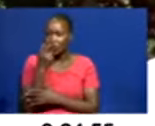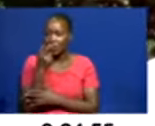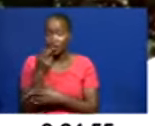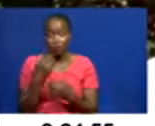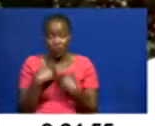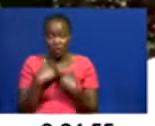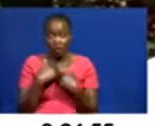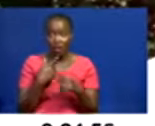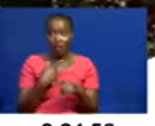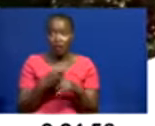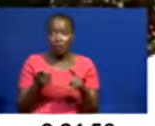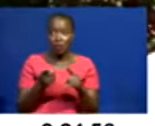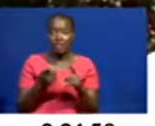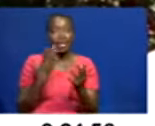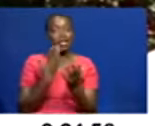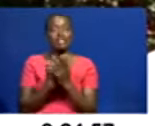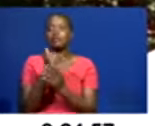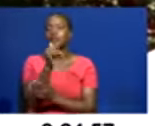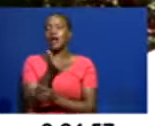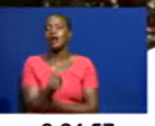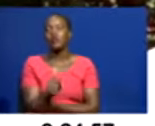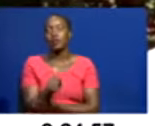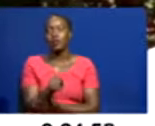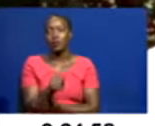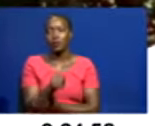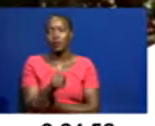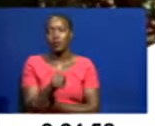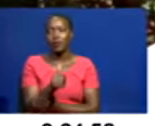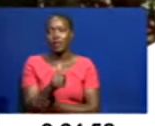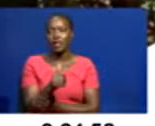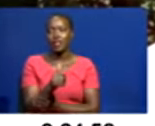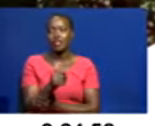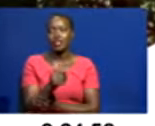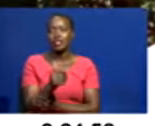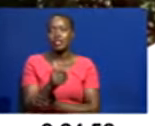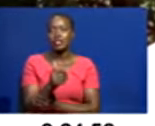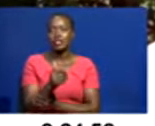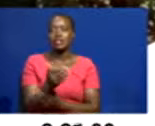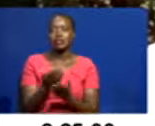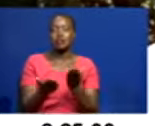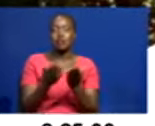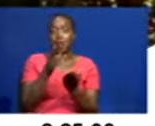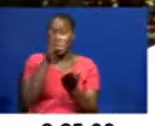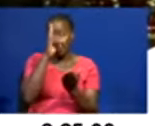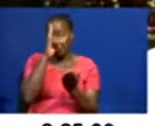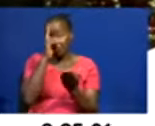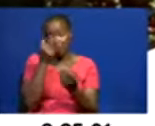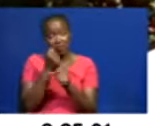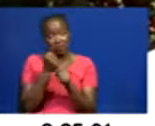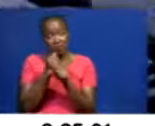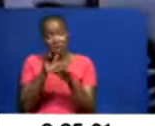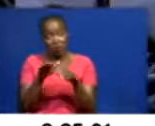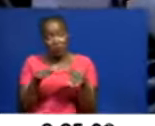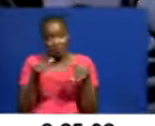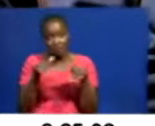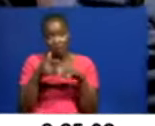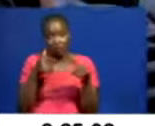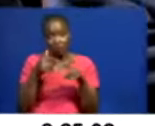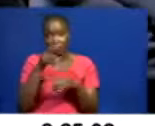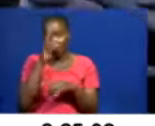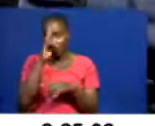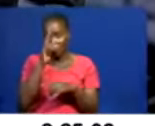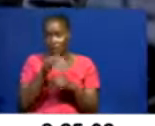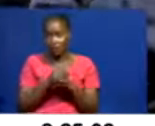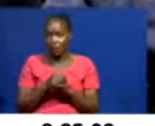suspect lakini bado hajakuwa arrested. So maybe tunafikiria ni vile mambo ya polisi inaenda, tunangojea kutoka kwa polisi. Hadi kama nyumba